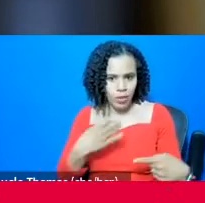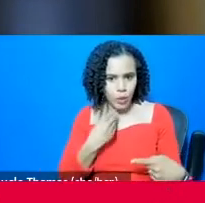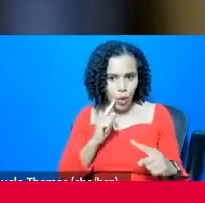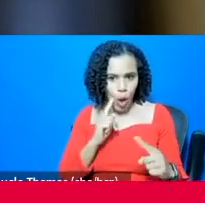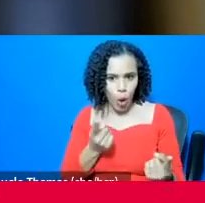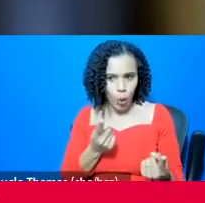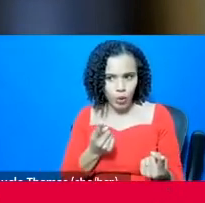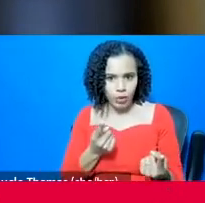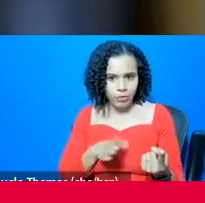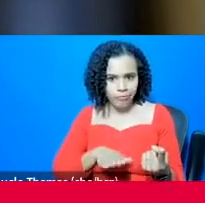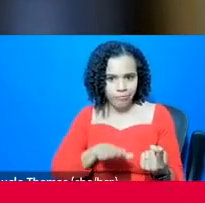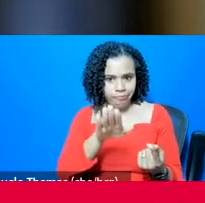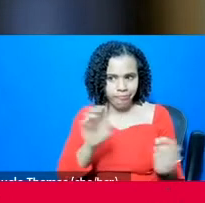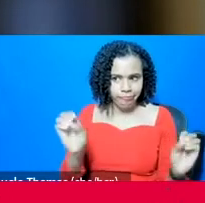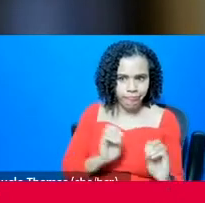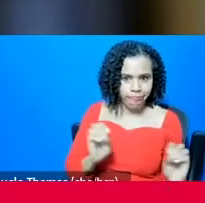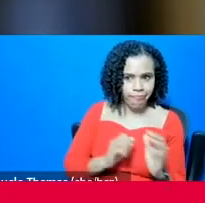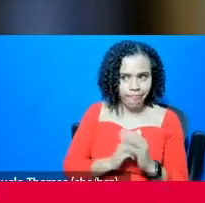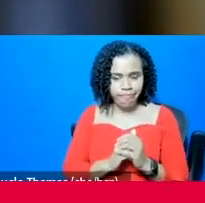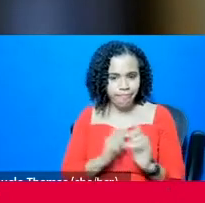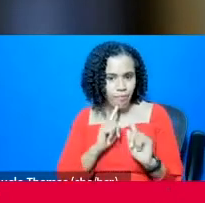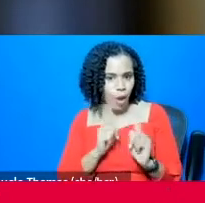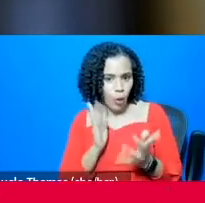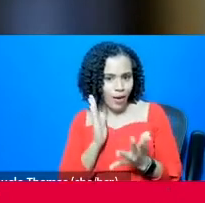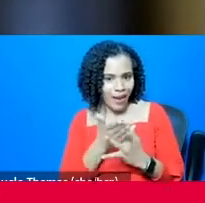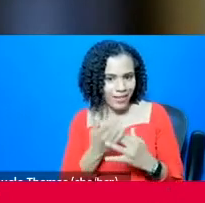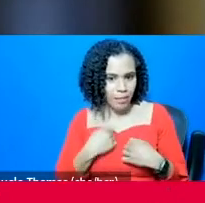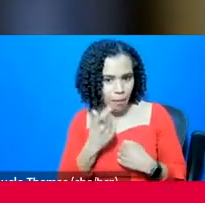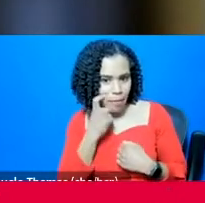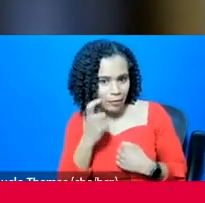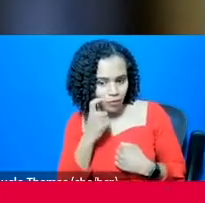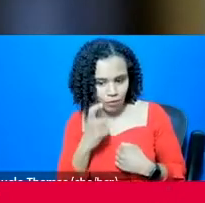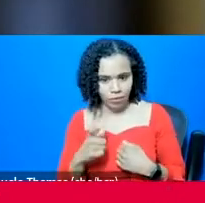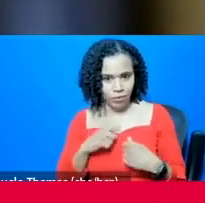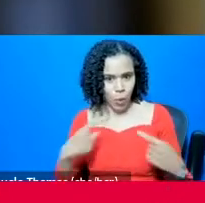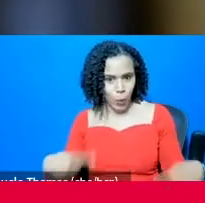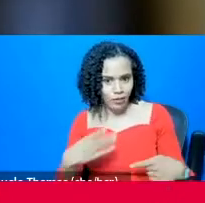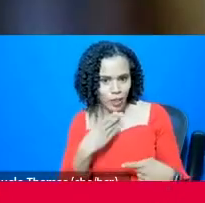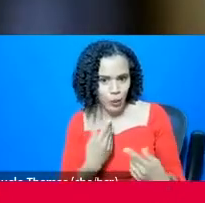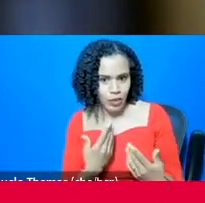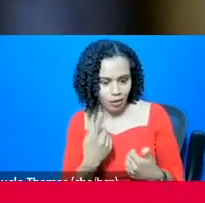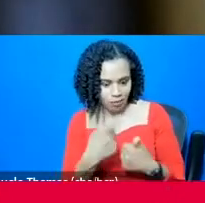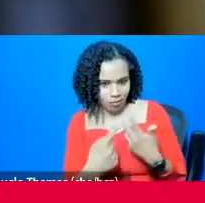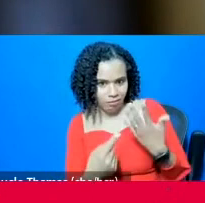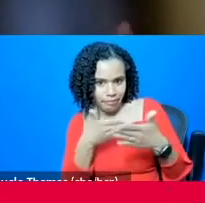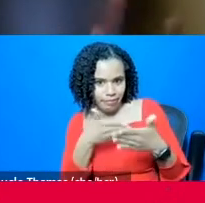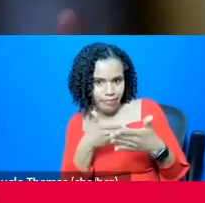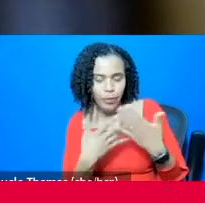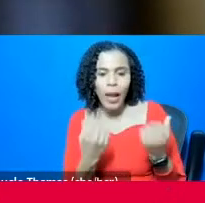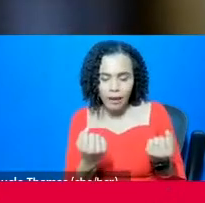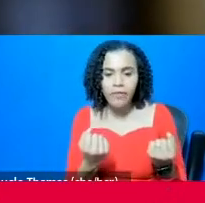fact that I couldn't do things like get into my room in accommodation as a wheelchair user. So there's two aspects of it, which